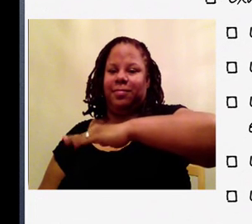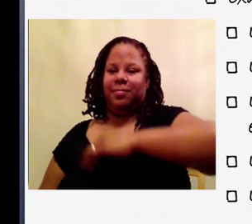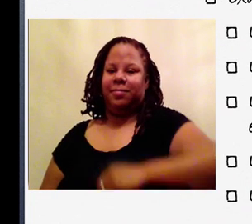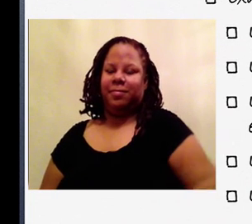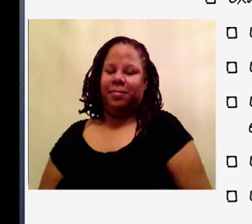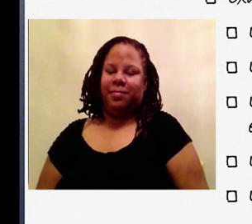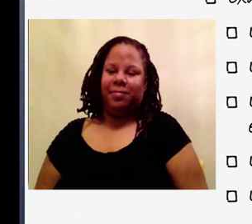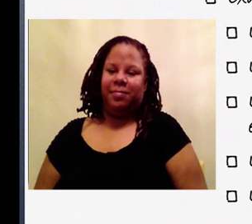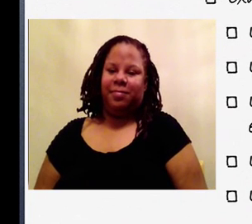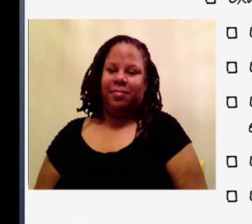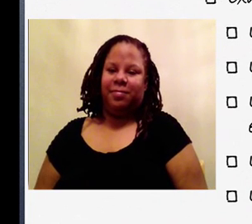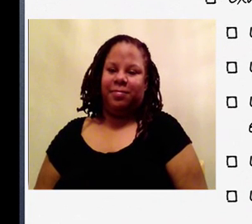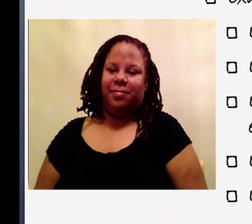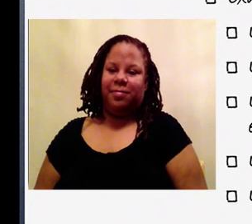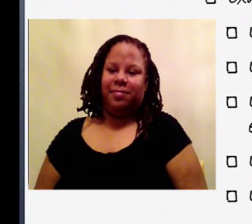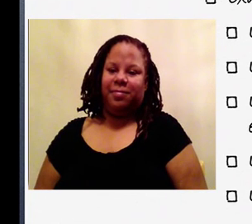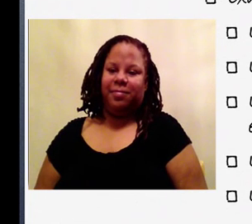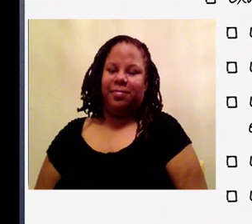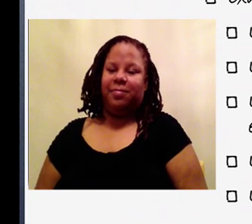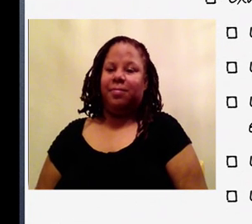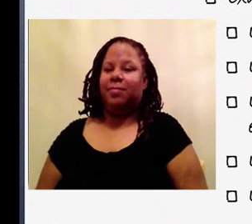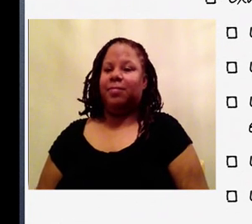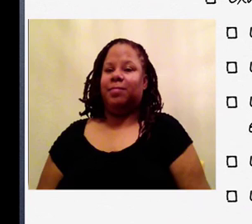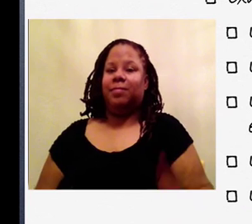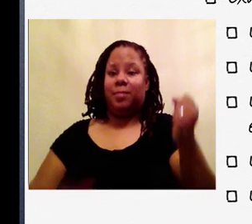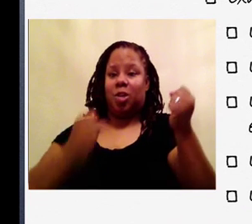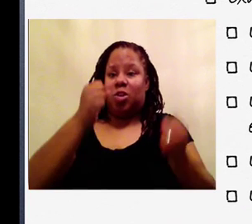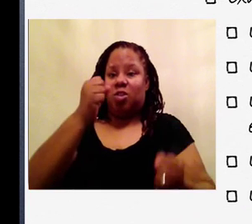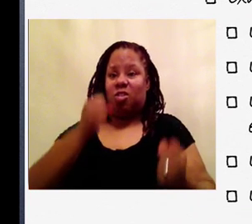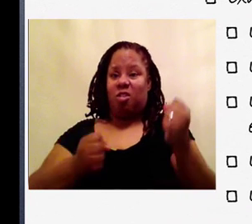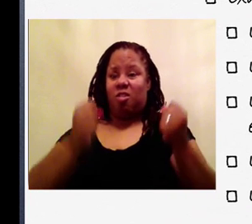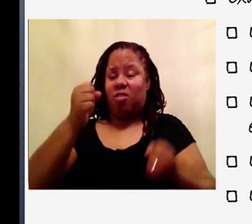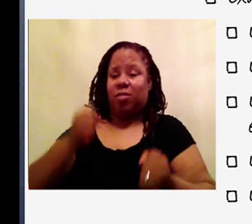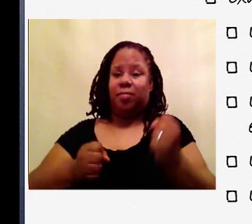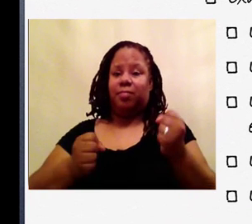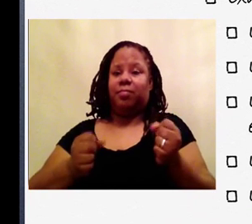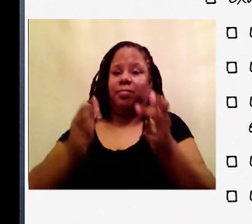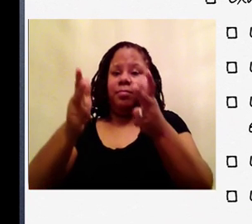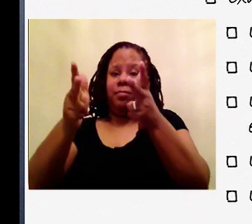LCL colon 3, two hands next to each other,